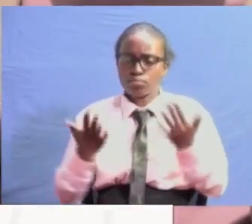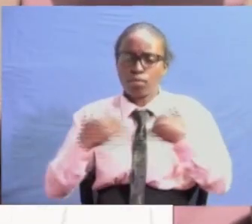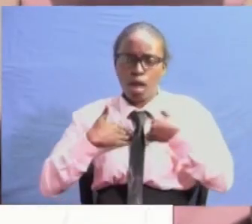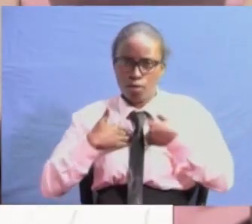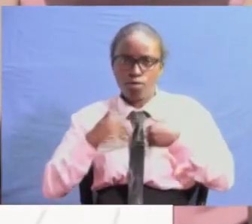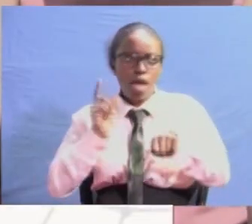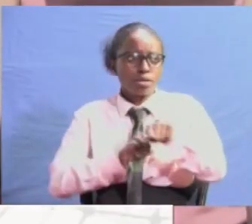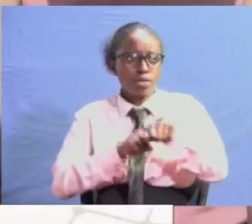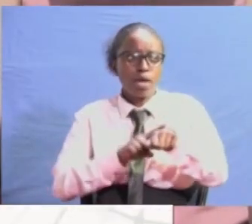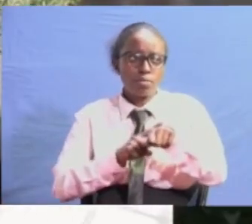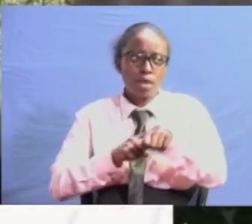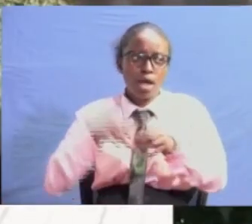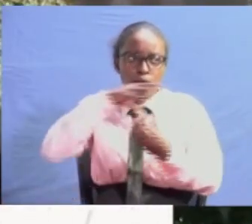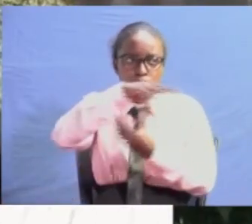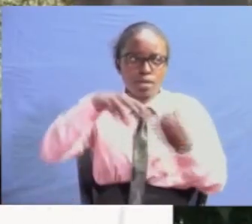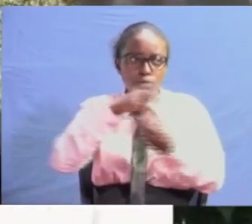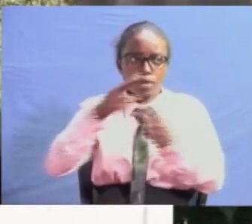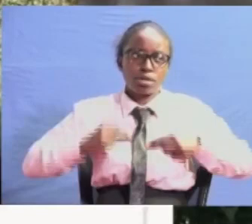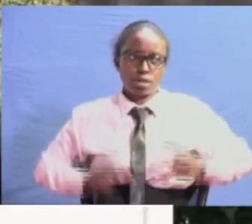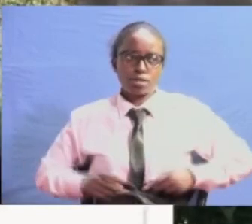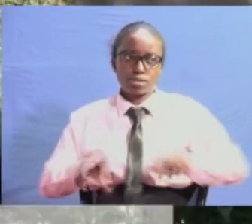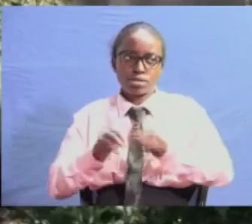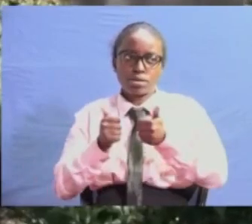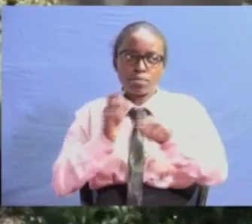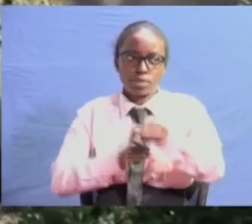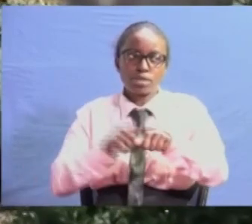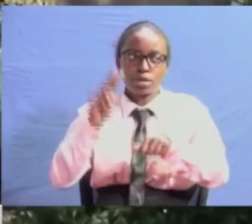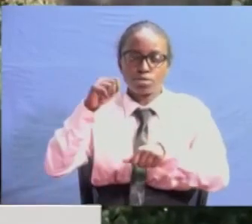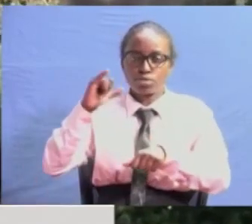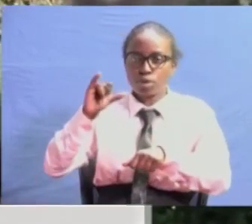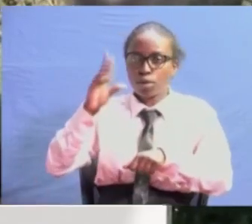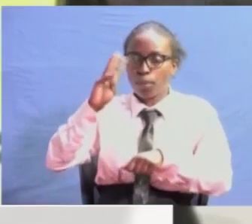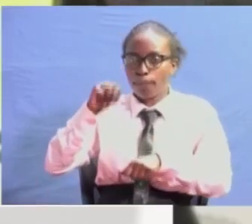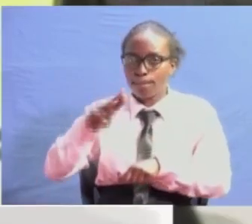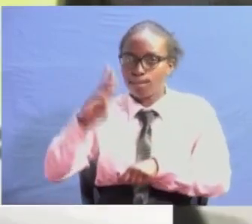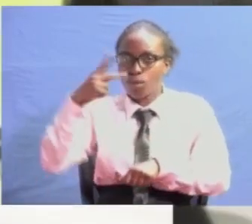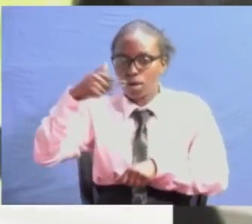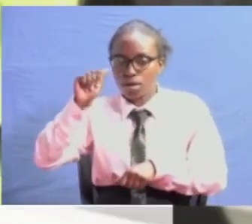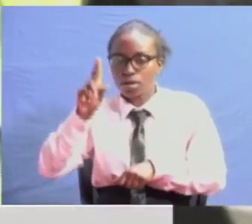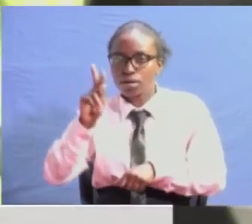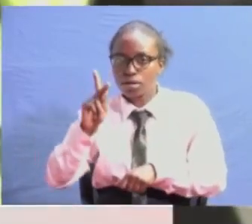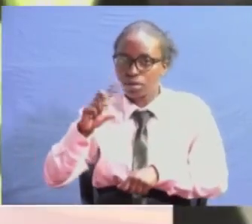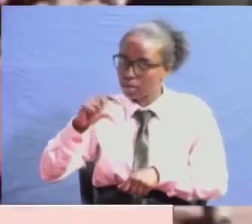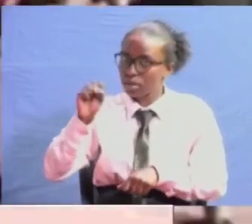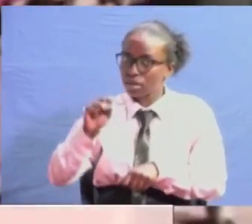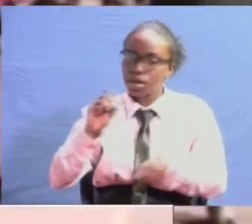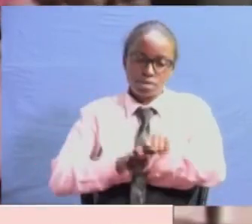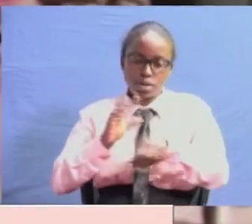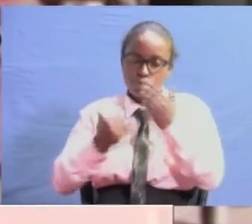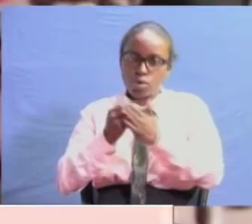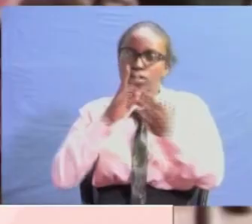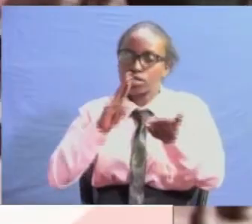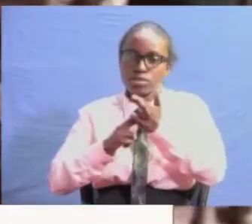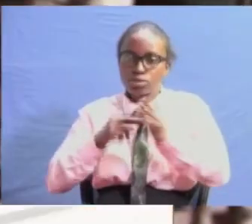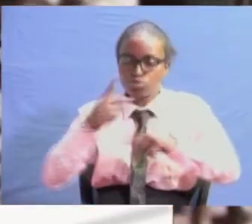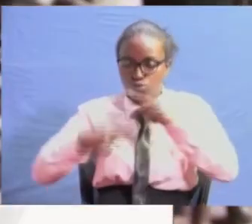the private health facilities. David Nyamohanga, primary health care promoter, expressed confidence in the success of the registration process, saying